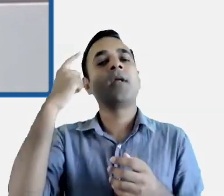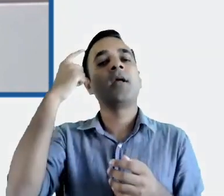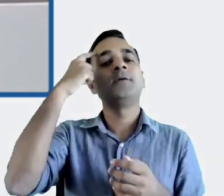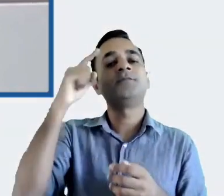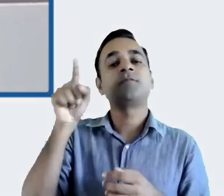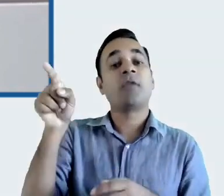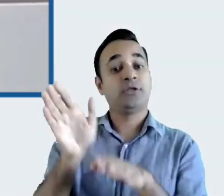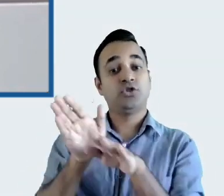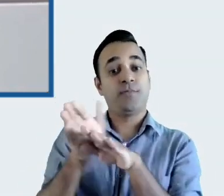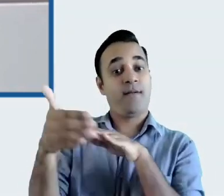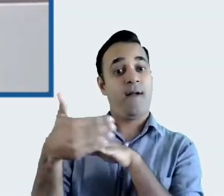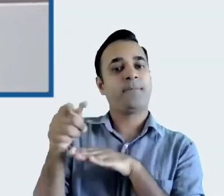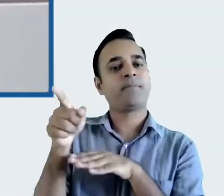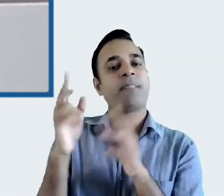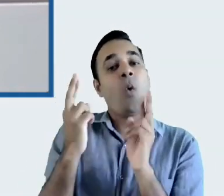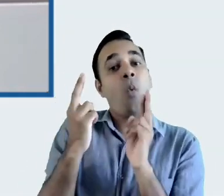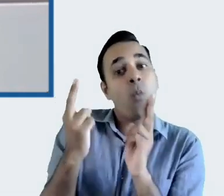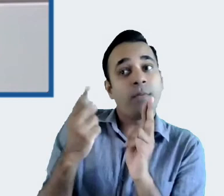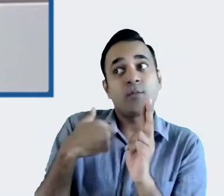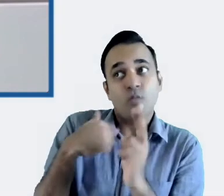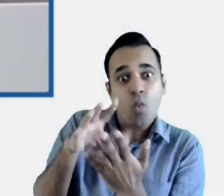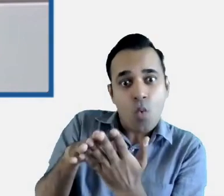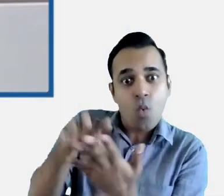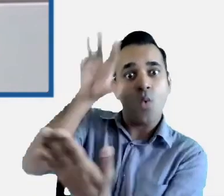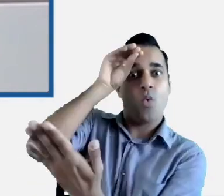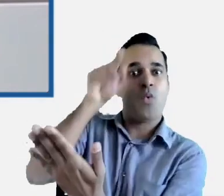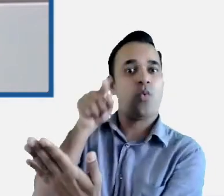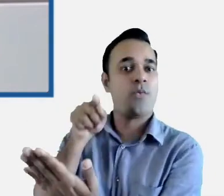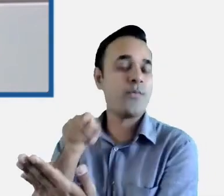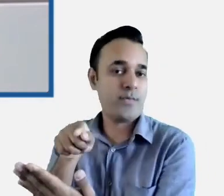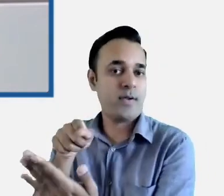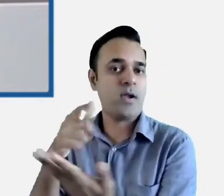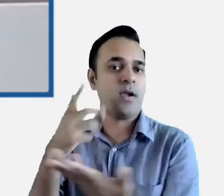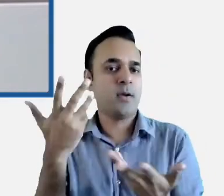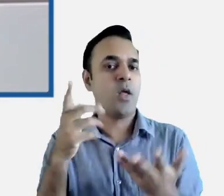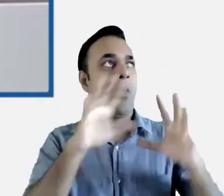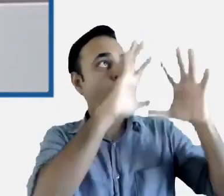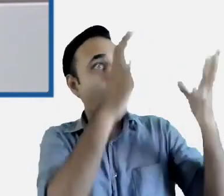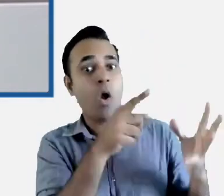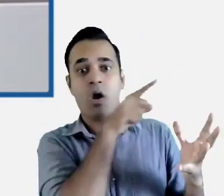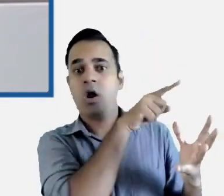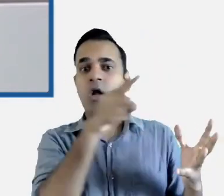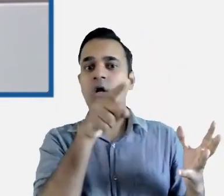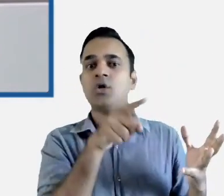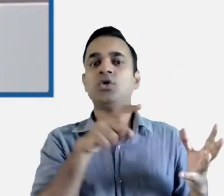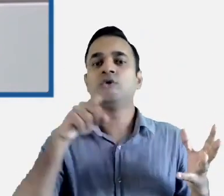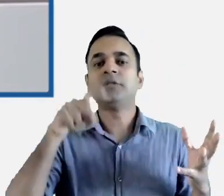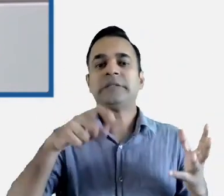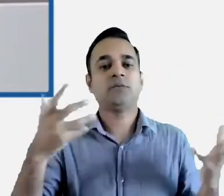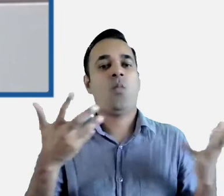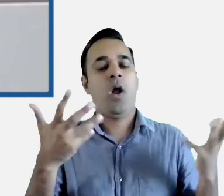which in crisis you provide information, as much of it as possible, because COVID has really